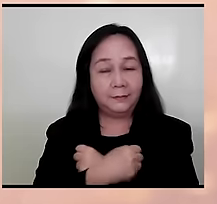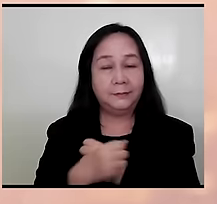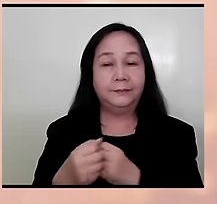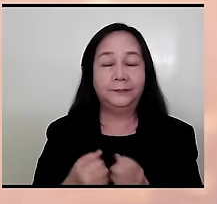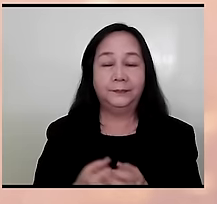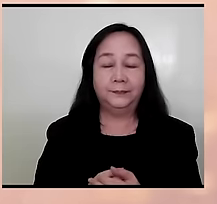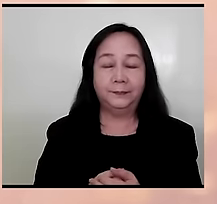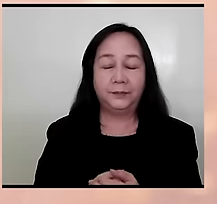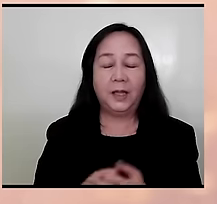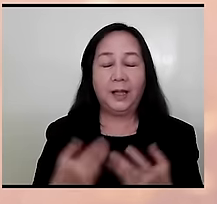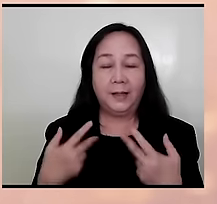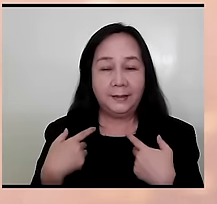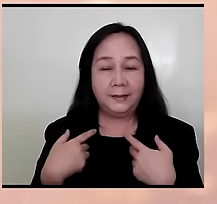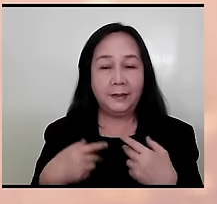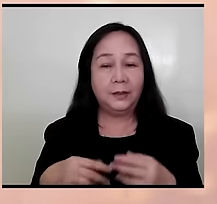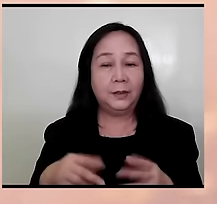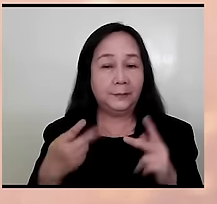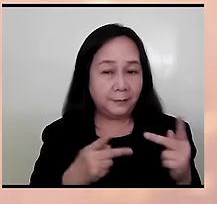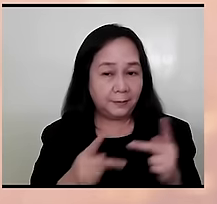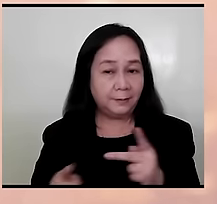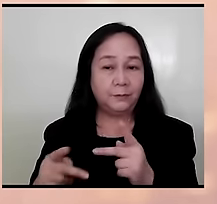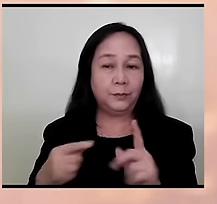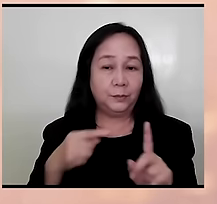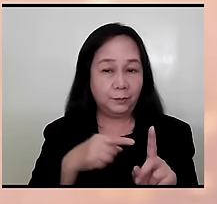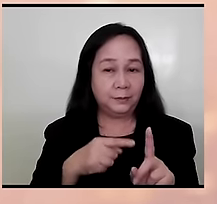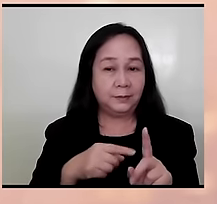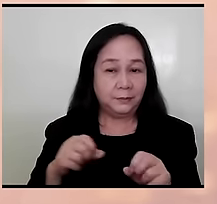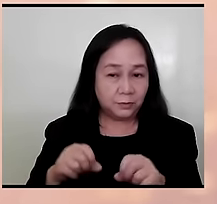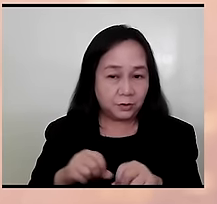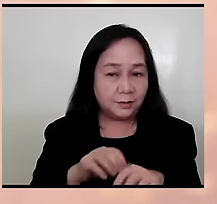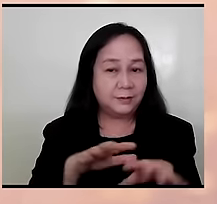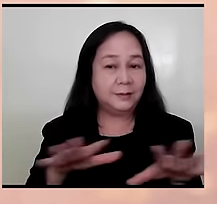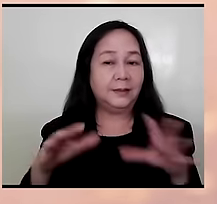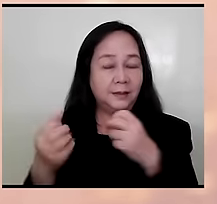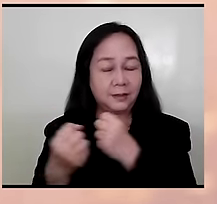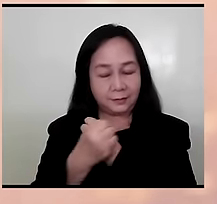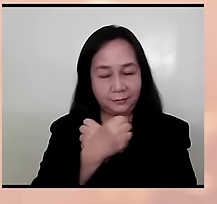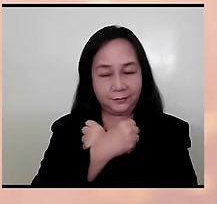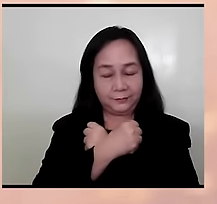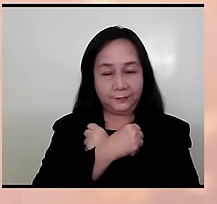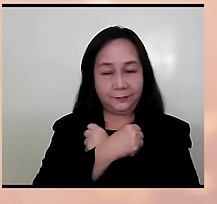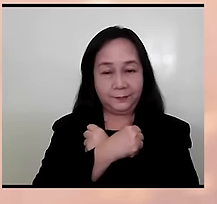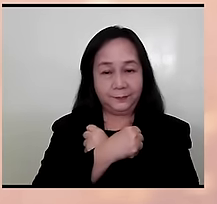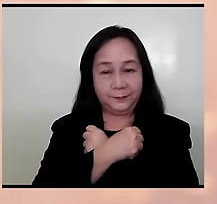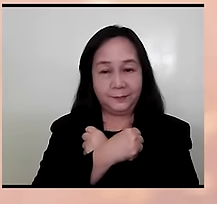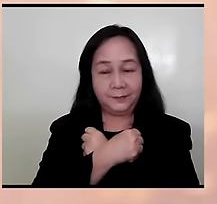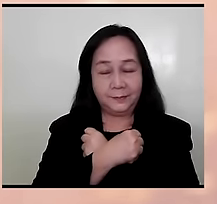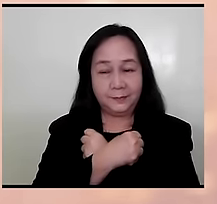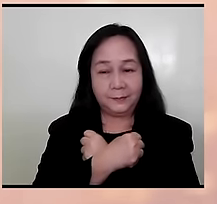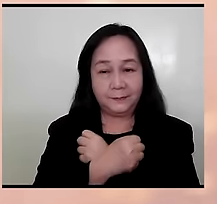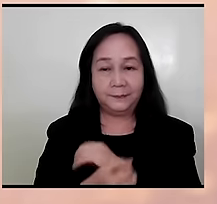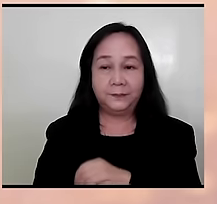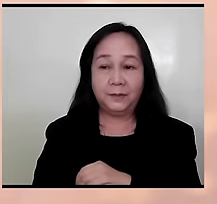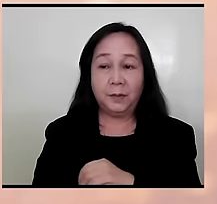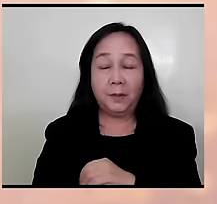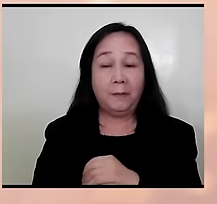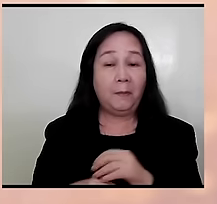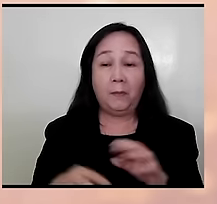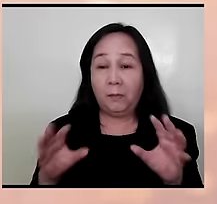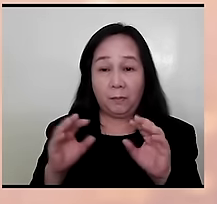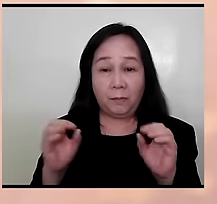one generates love. But no one loves without being ready to be